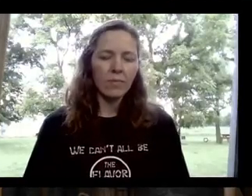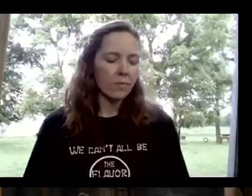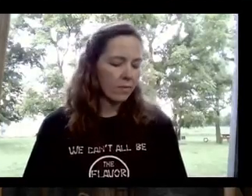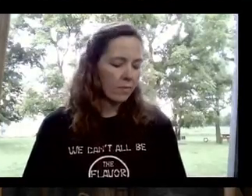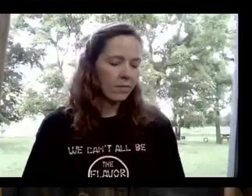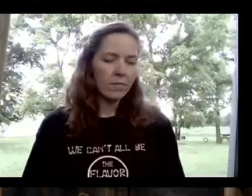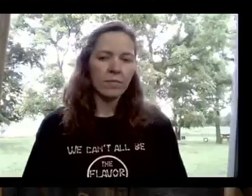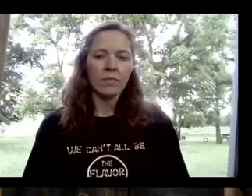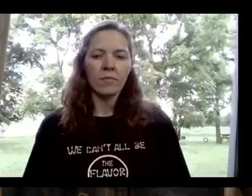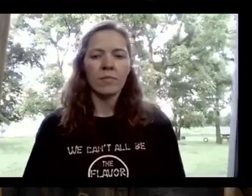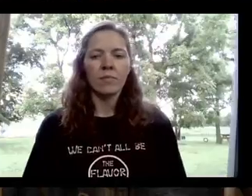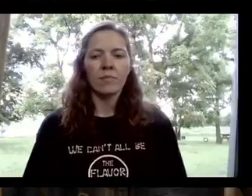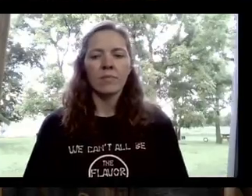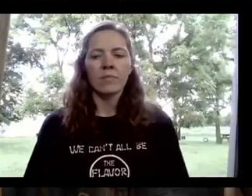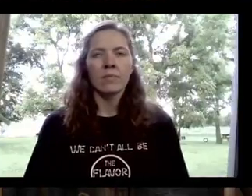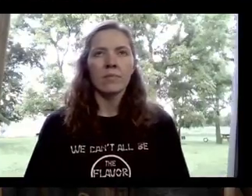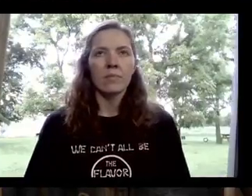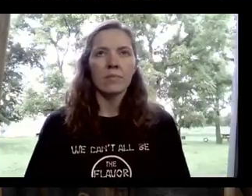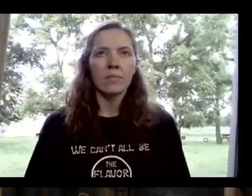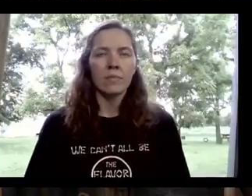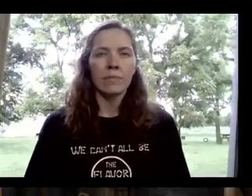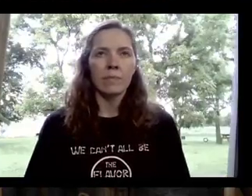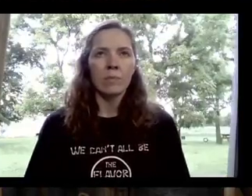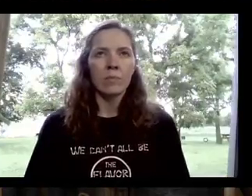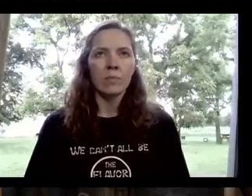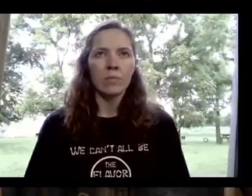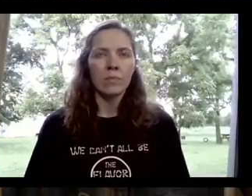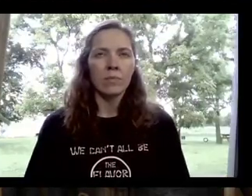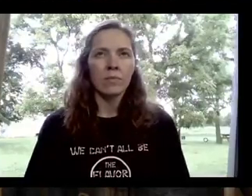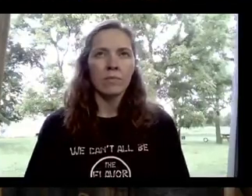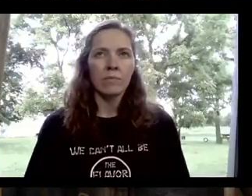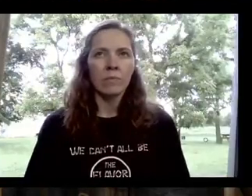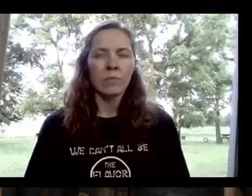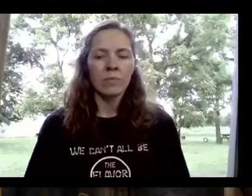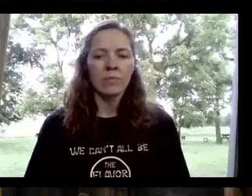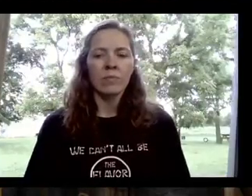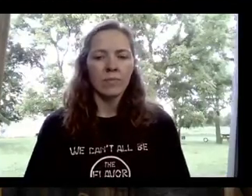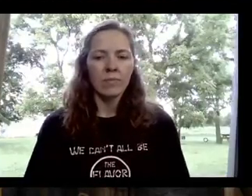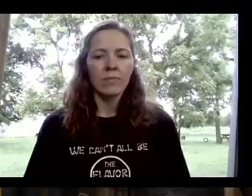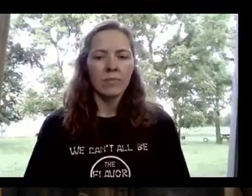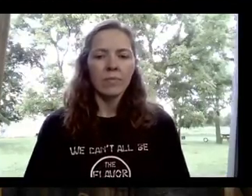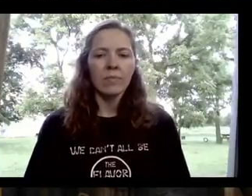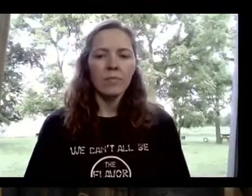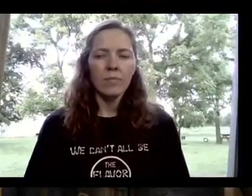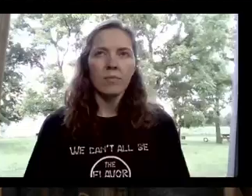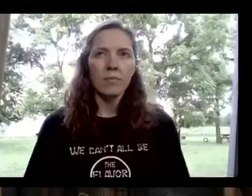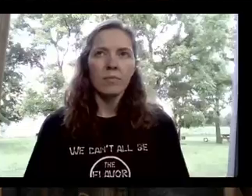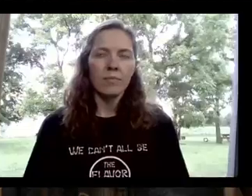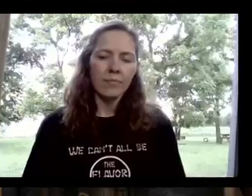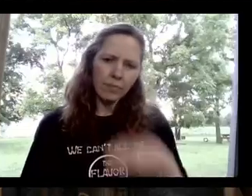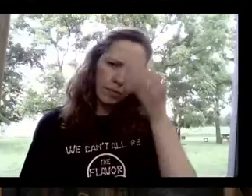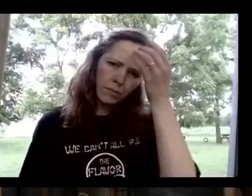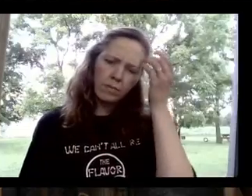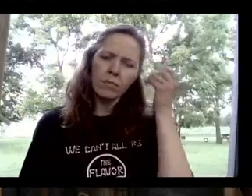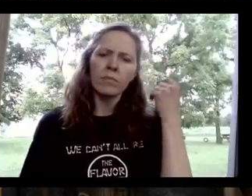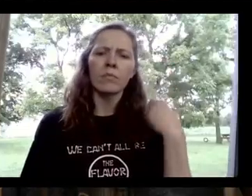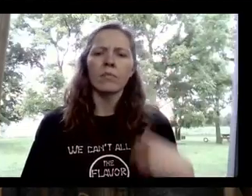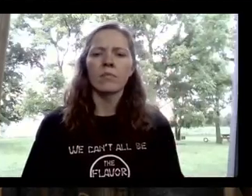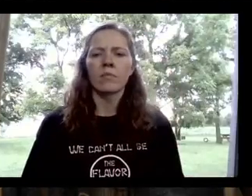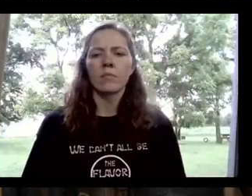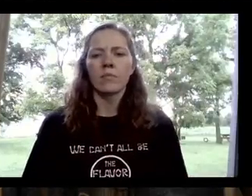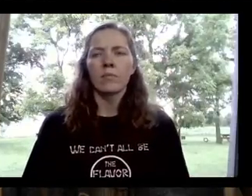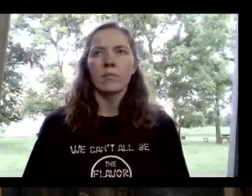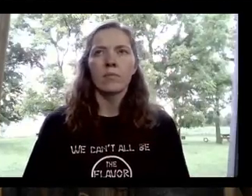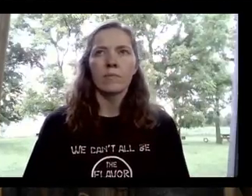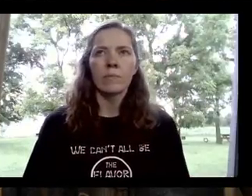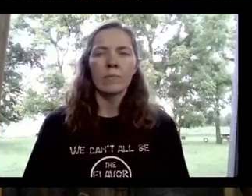for fence work is not as good quality, but it's still wrought iron. And they'll rip out miles of it without a second